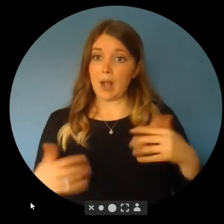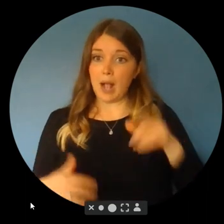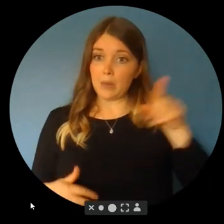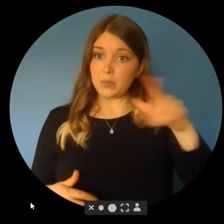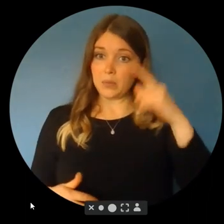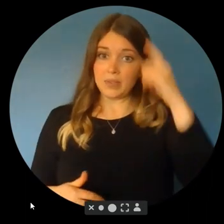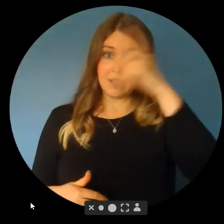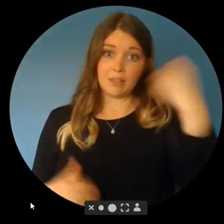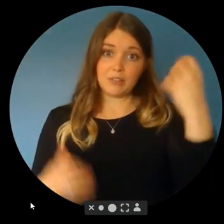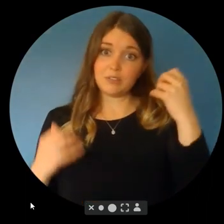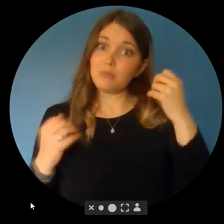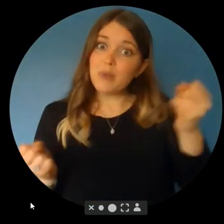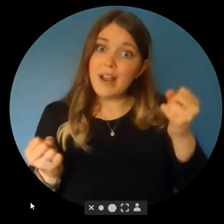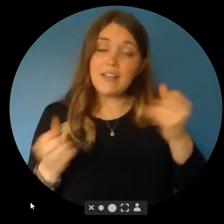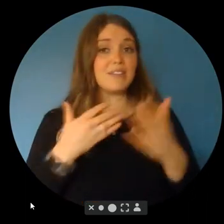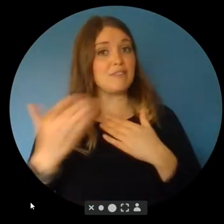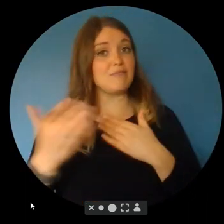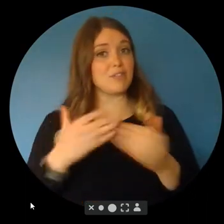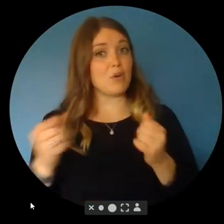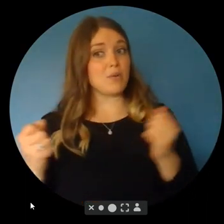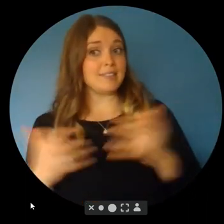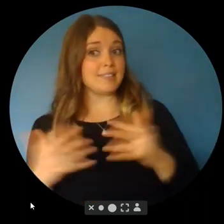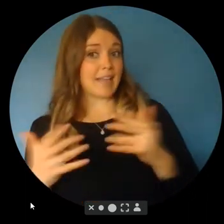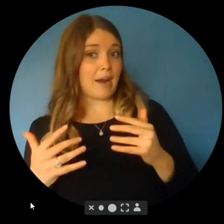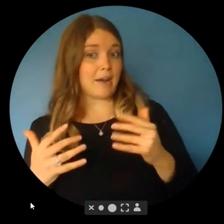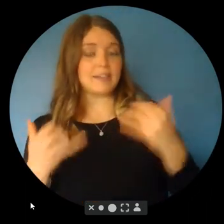scared, he's going on.